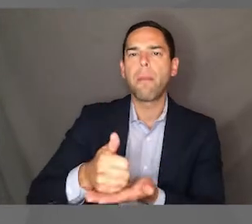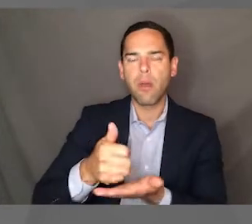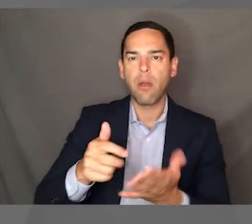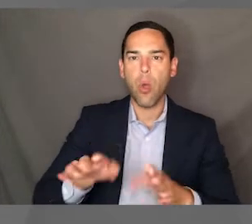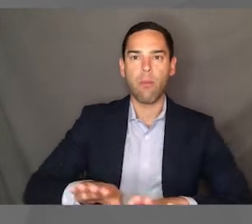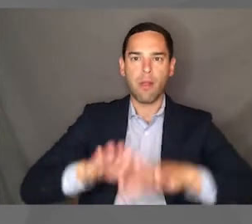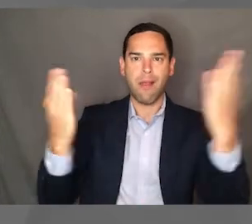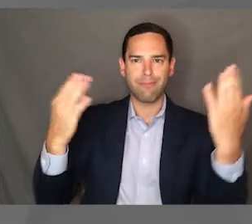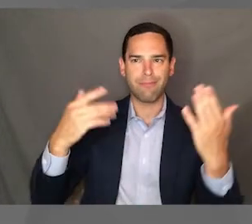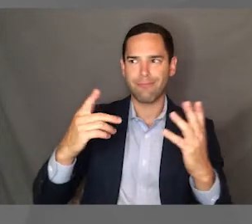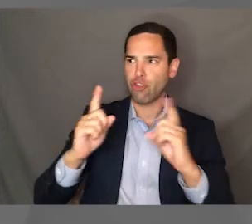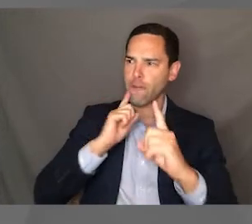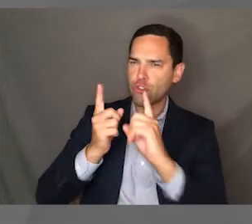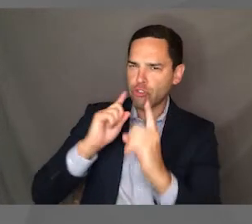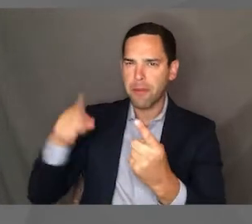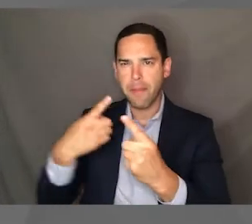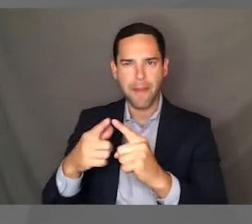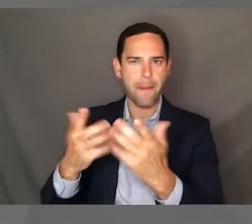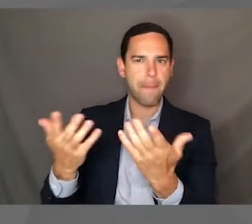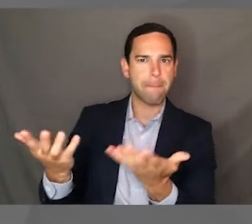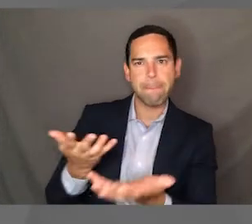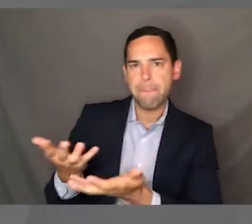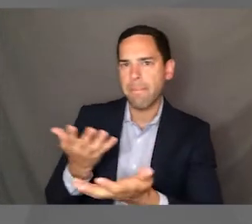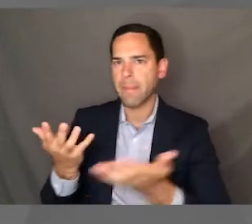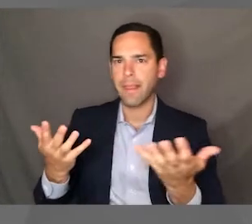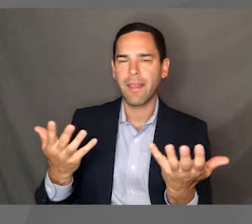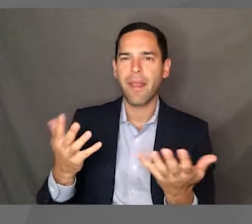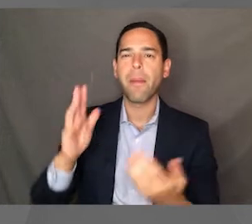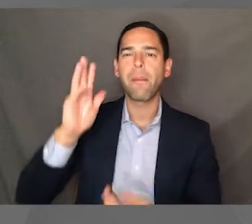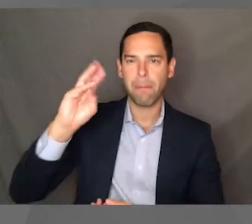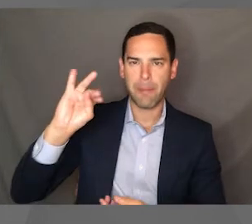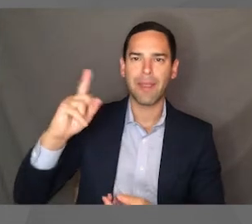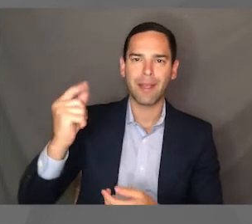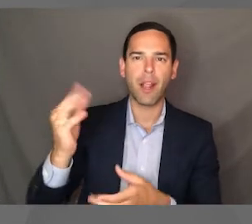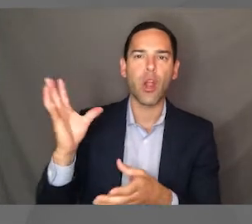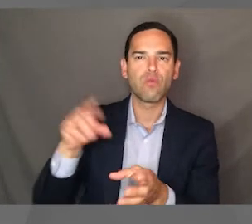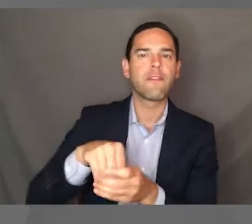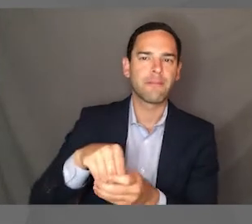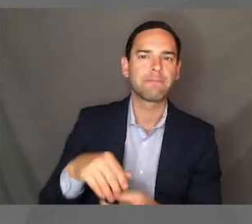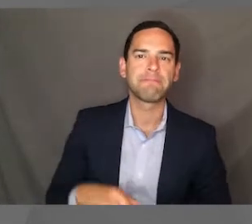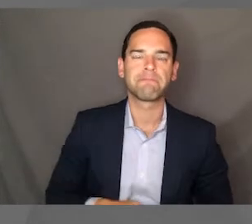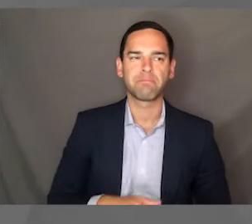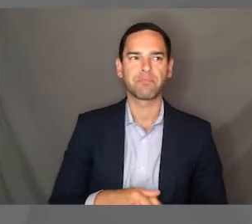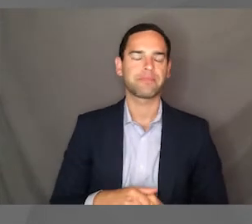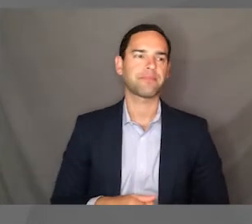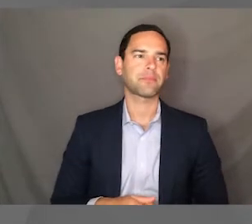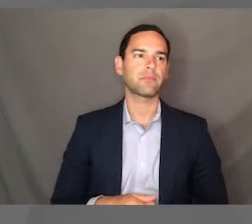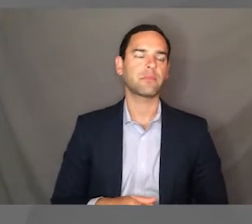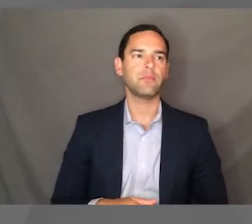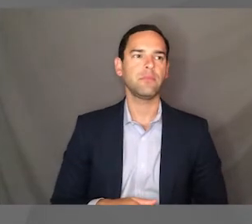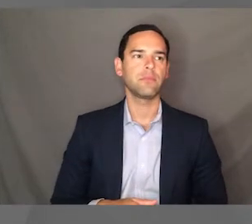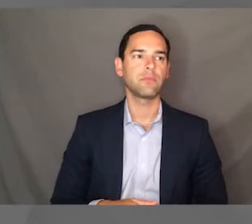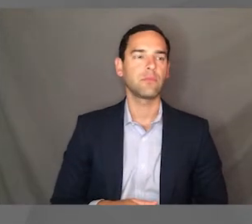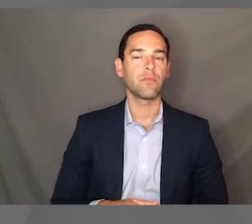overall conversation of being inclusive, because having